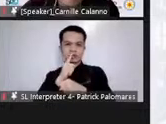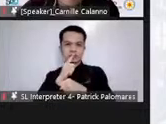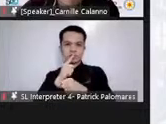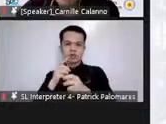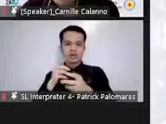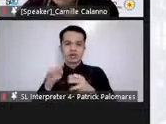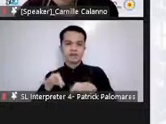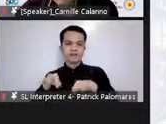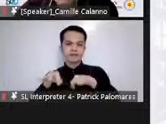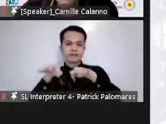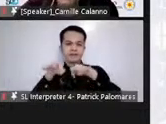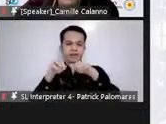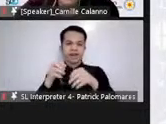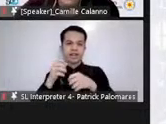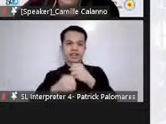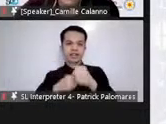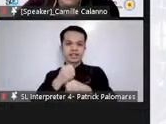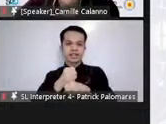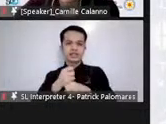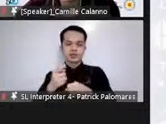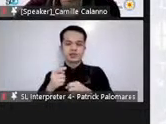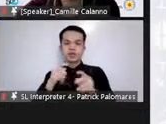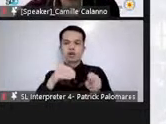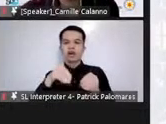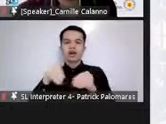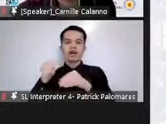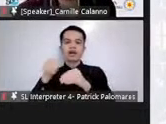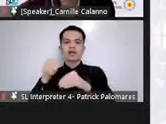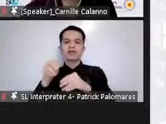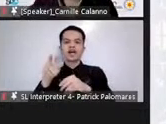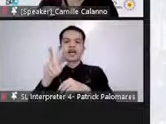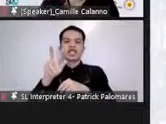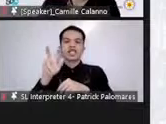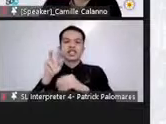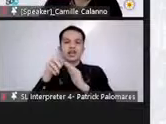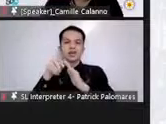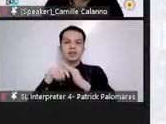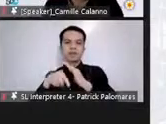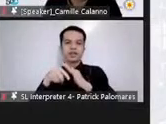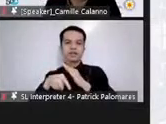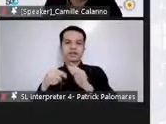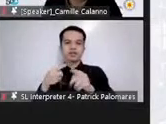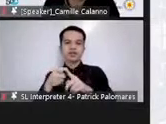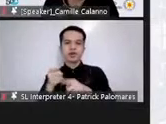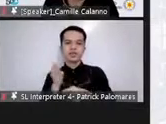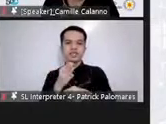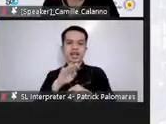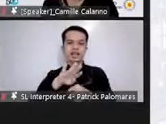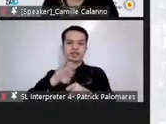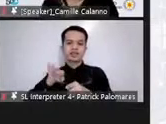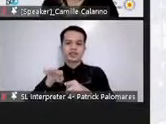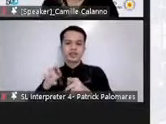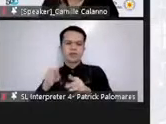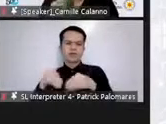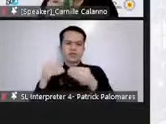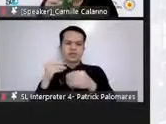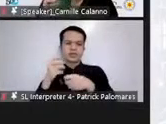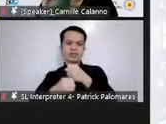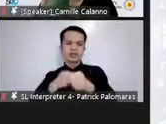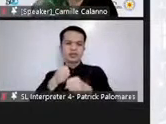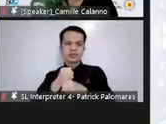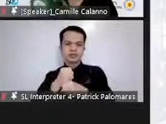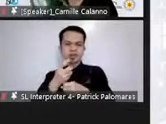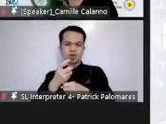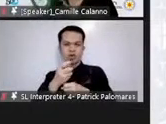or so much every year, that the channel actually migrates about 300 meters from side to side in a given year, I mean, in a